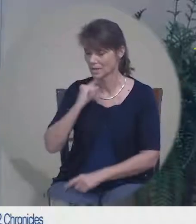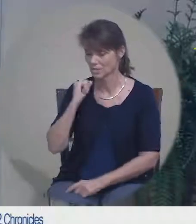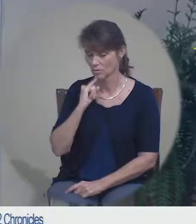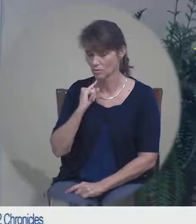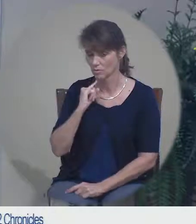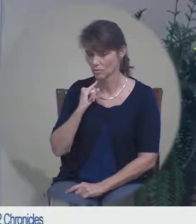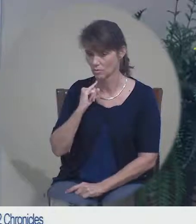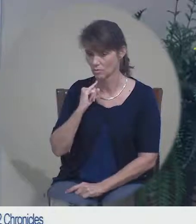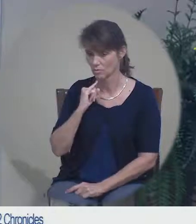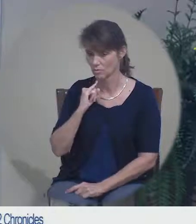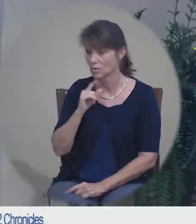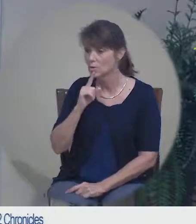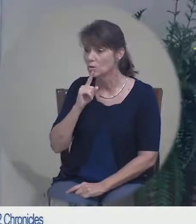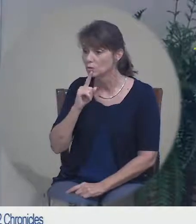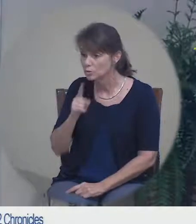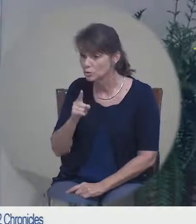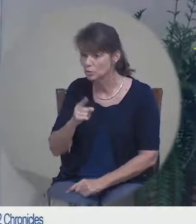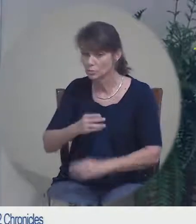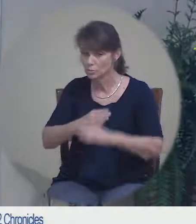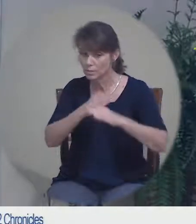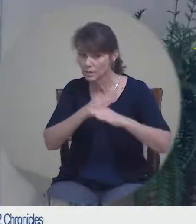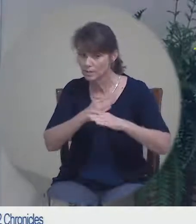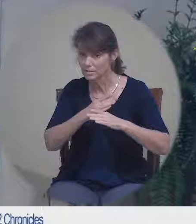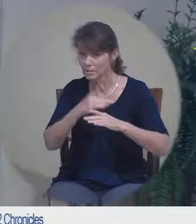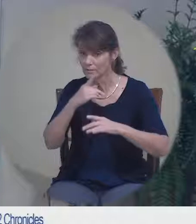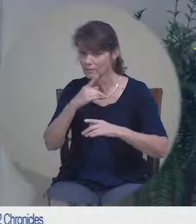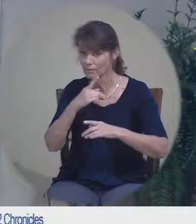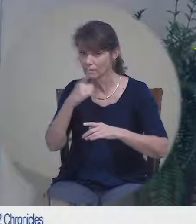our horses and chariots. It's you.